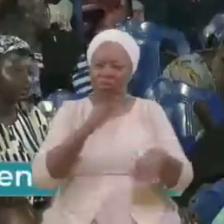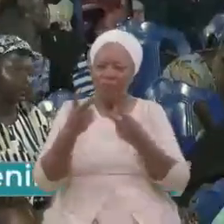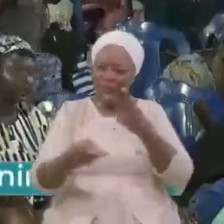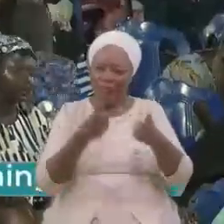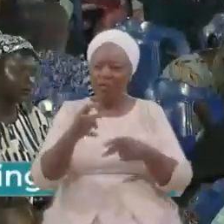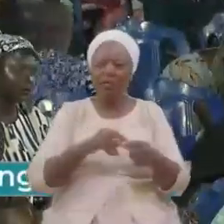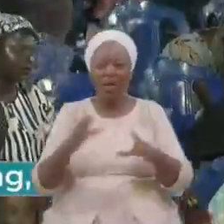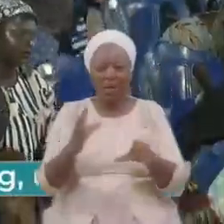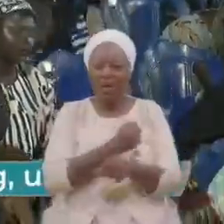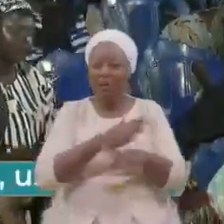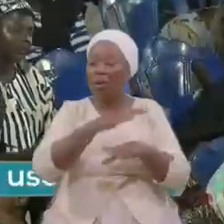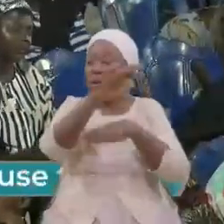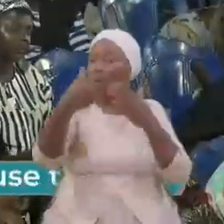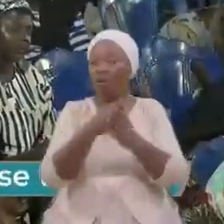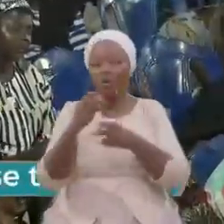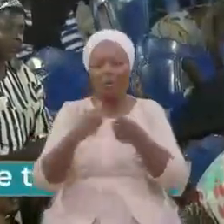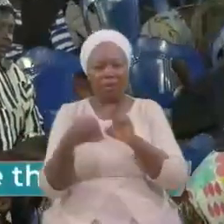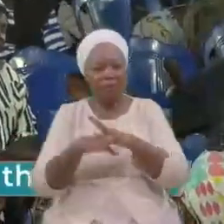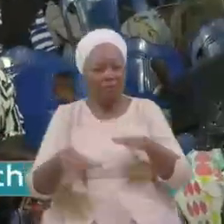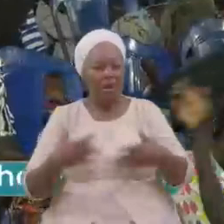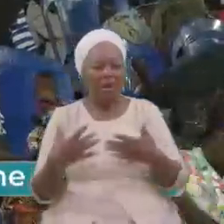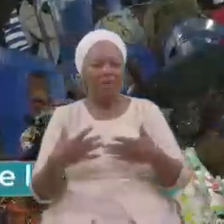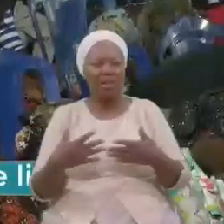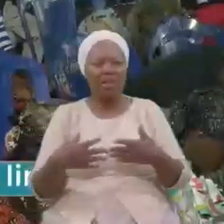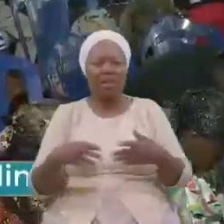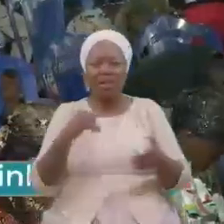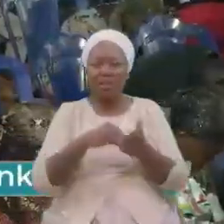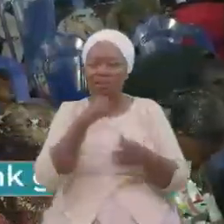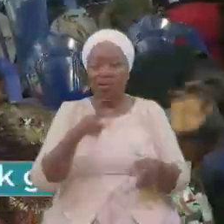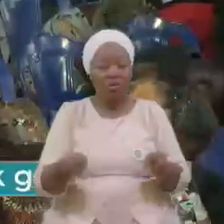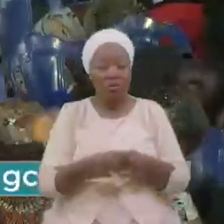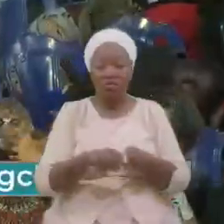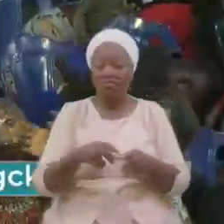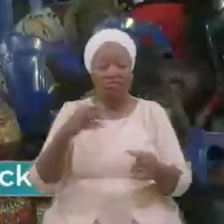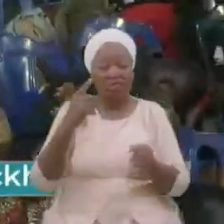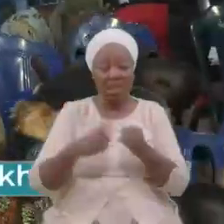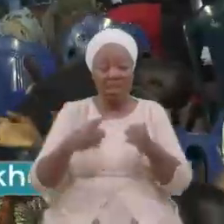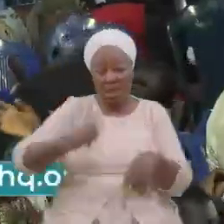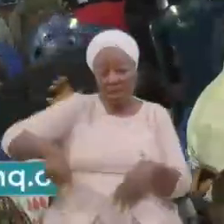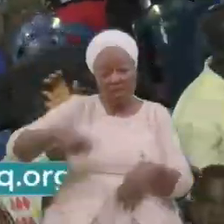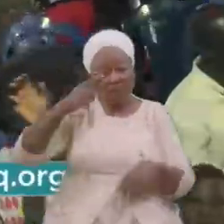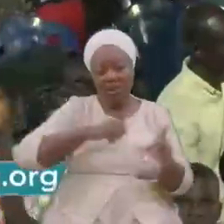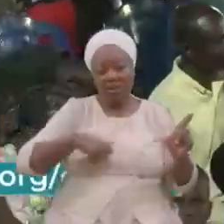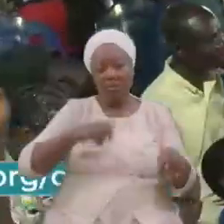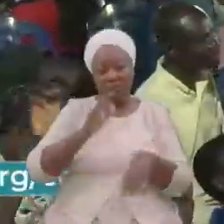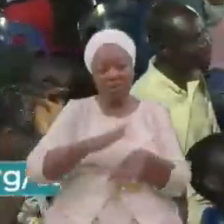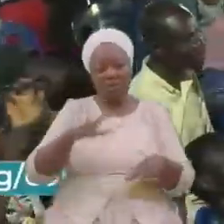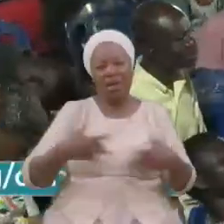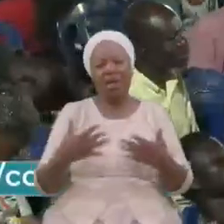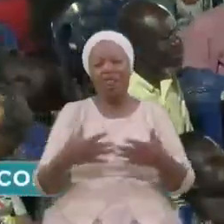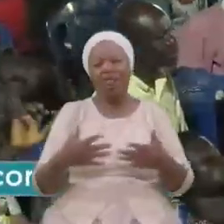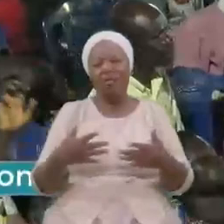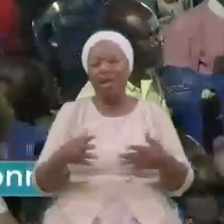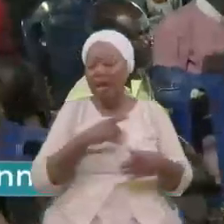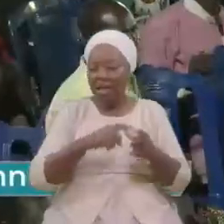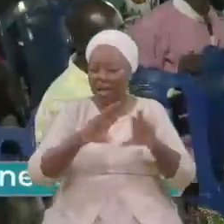when he comes. Can the church shout amen? Amen. Miracle is coming. Miracle is